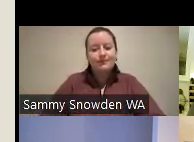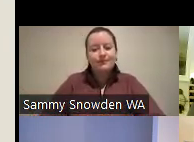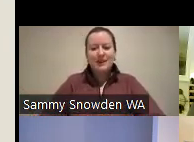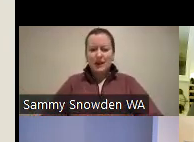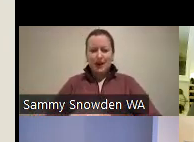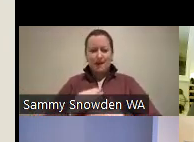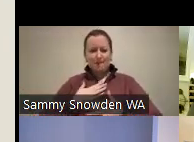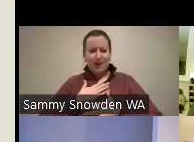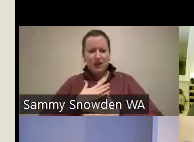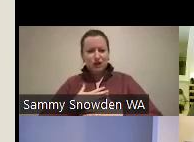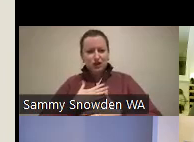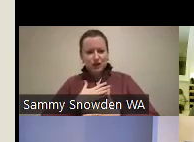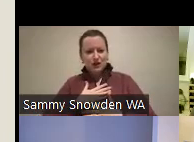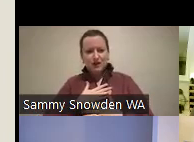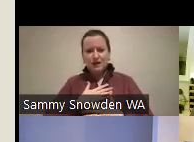in row 4.